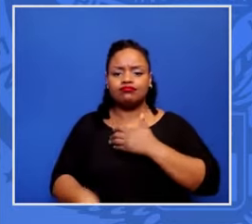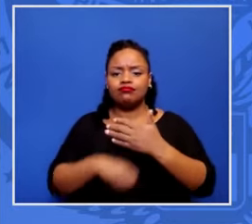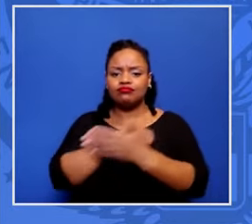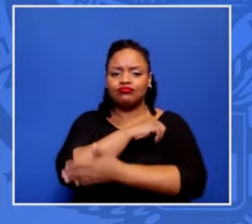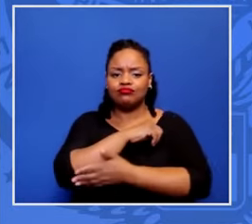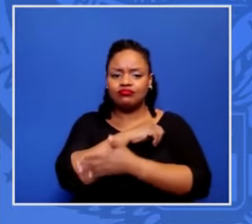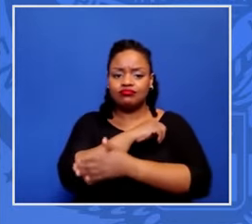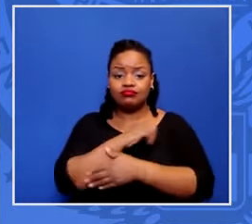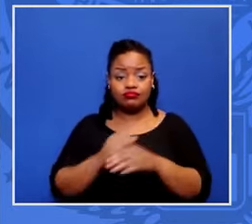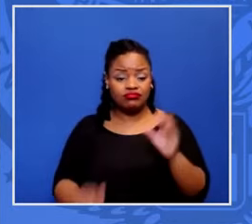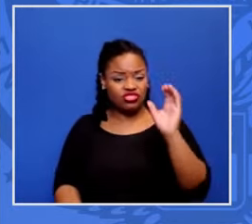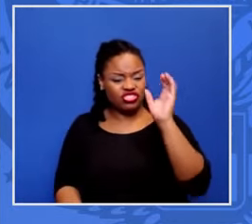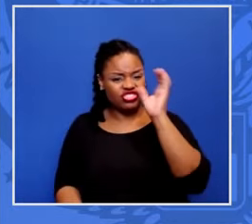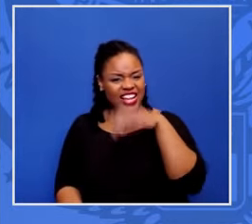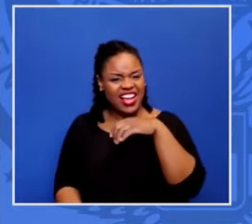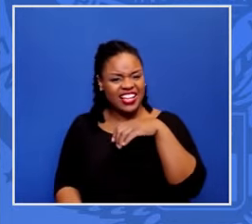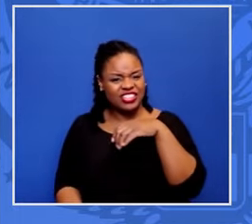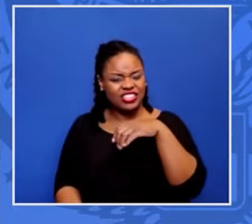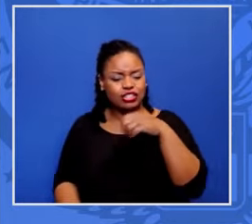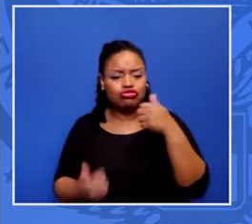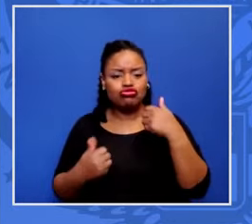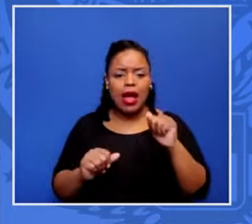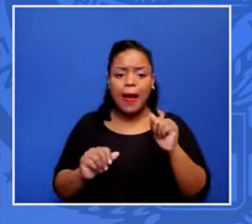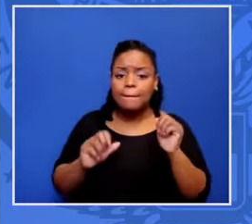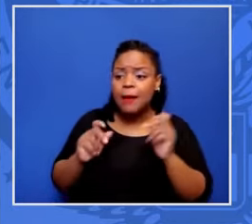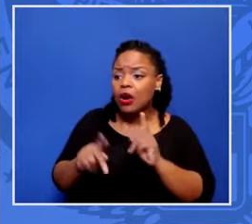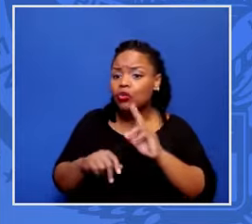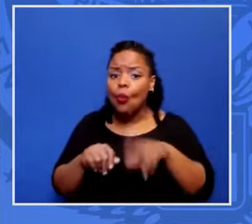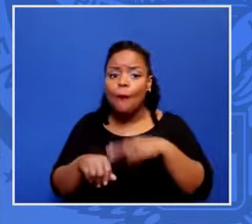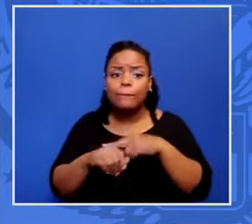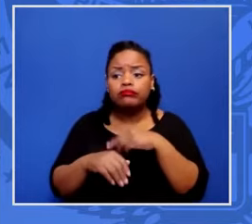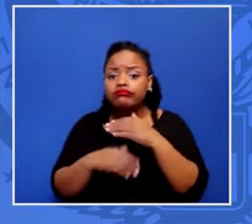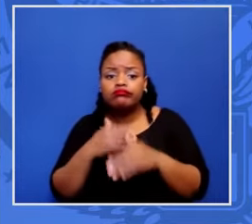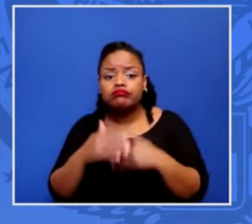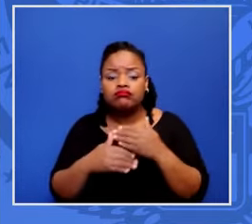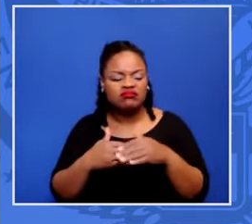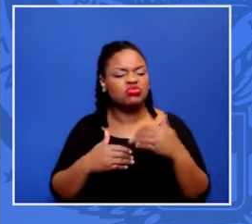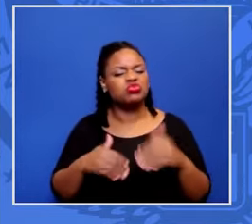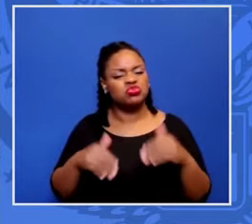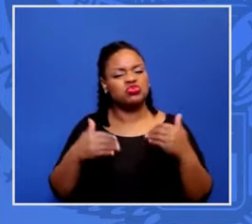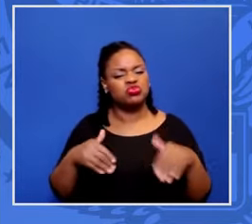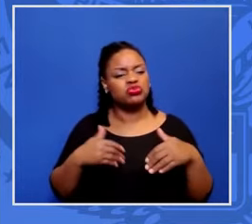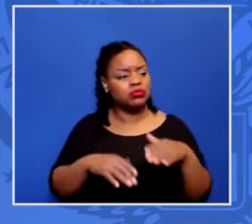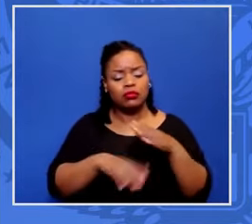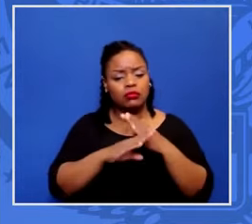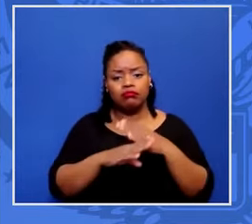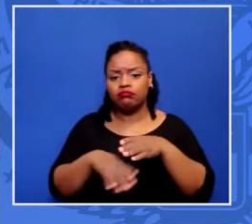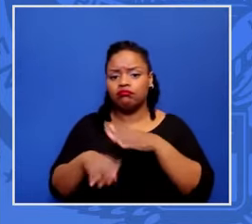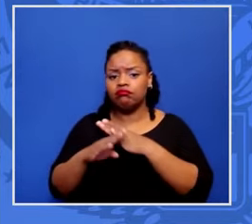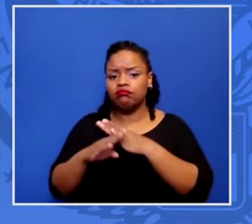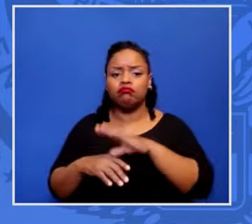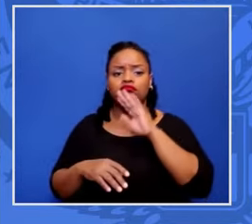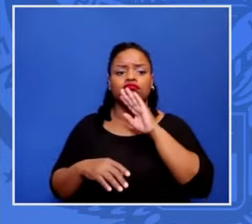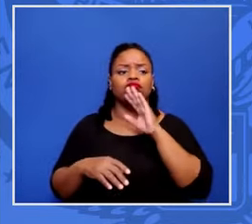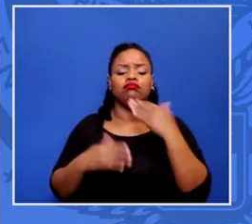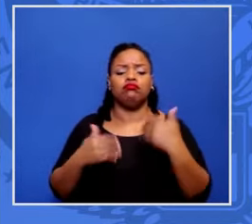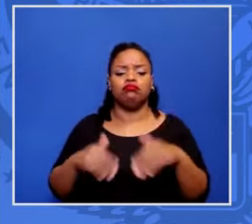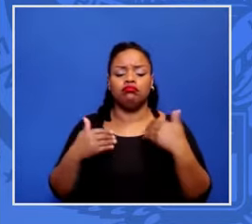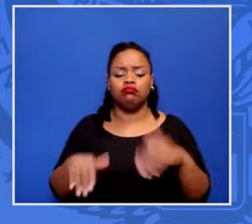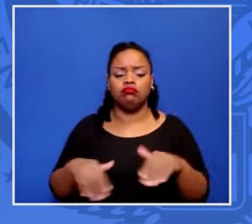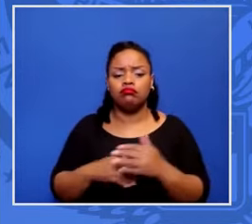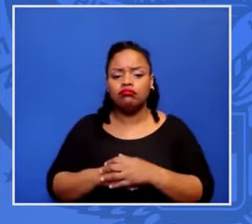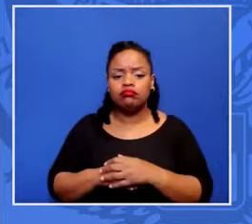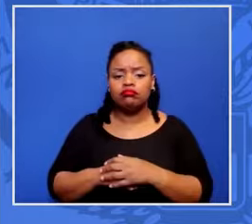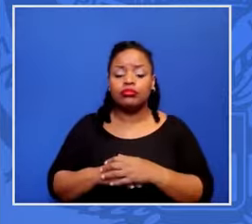normalcy, deal with totally abnormal challenges, and do what we do best, which is try to make a more perfect union.